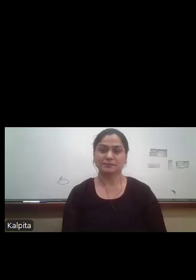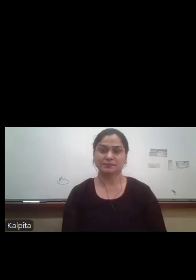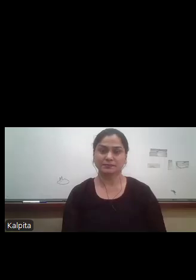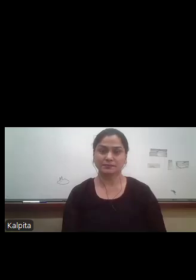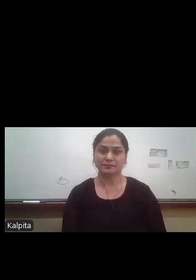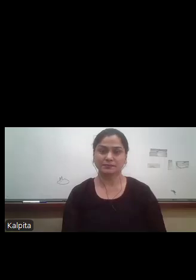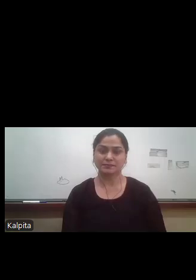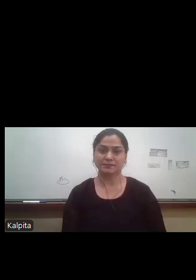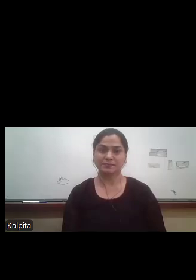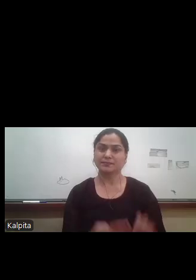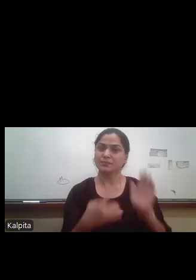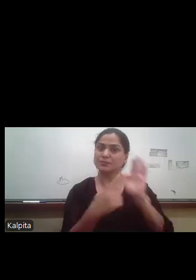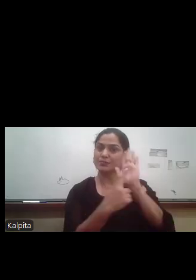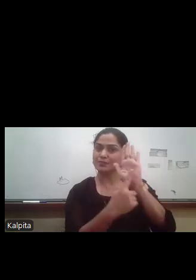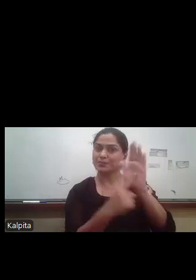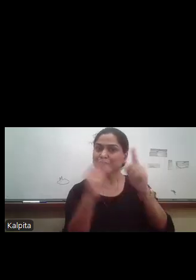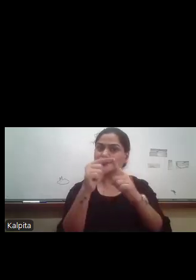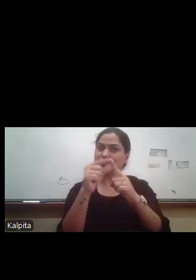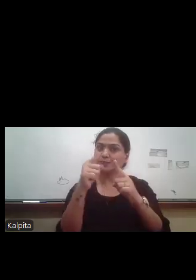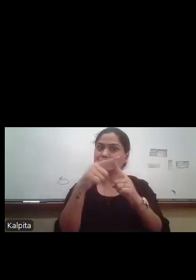Yeah. Can you see the slides, ma'am?